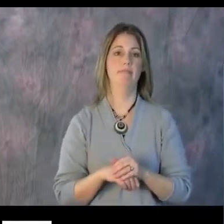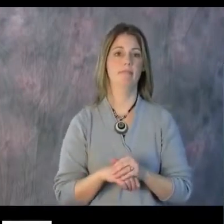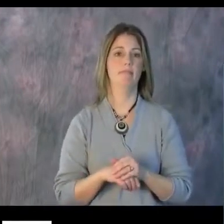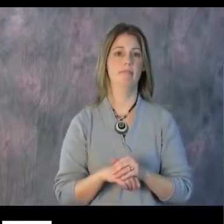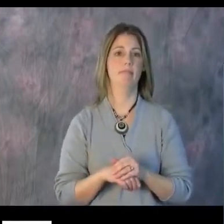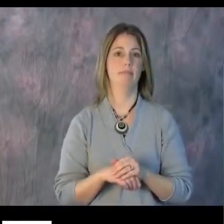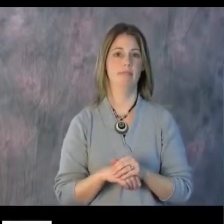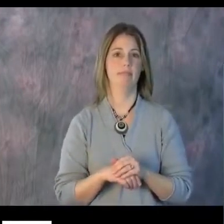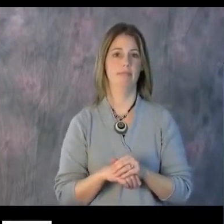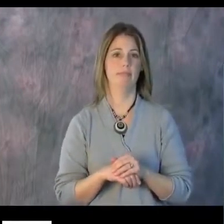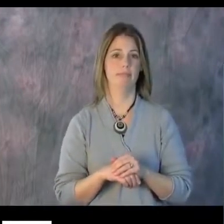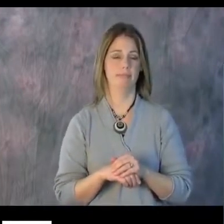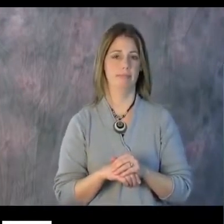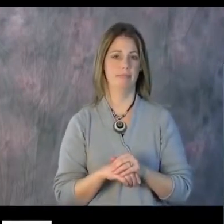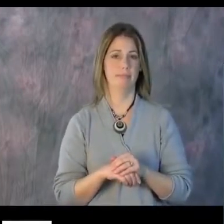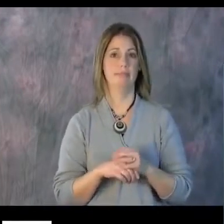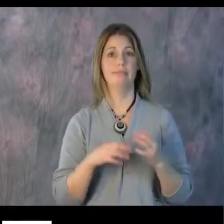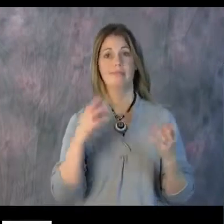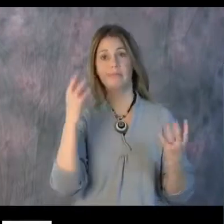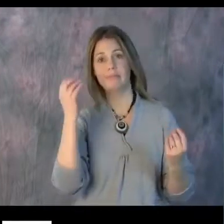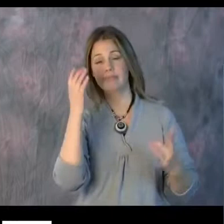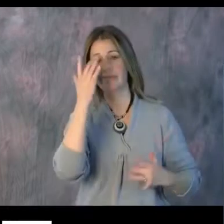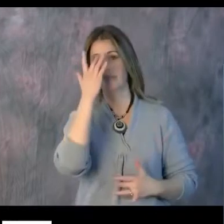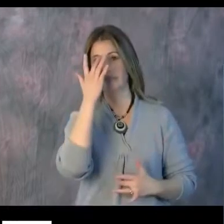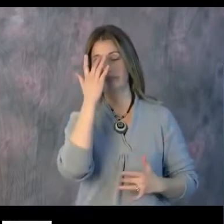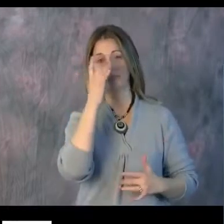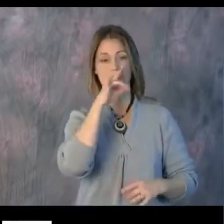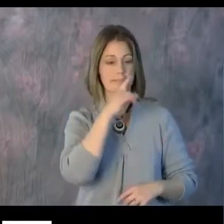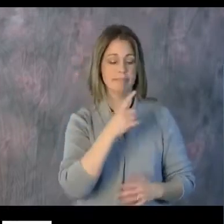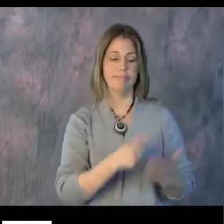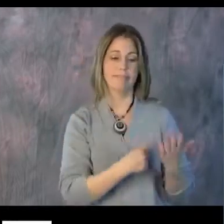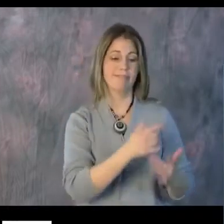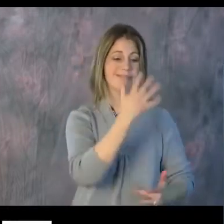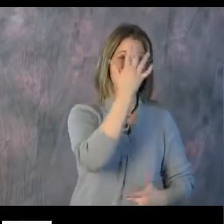just make sure you confirm basic needs.